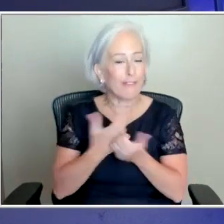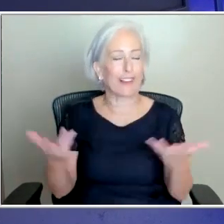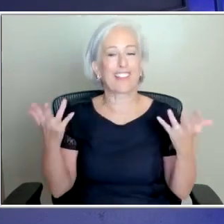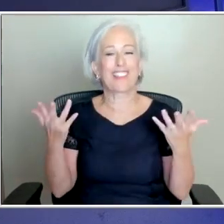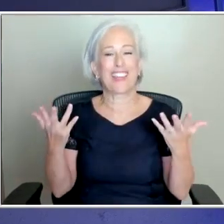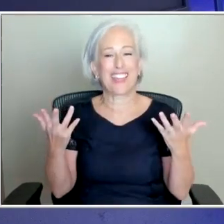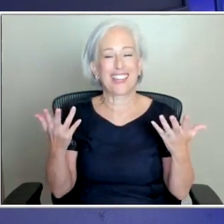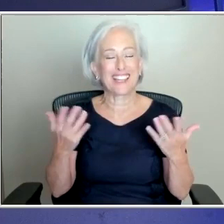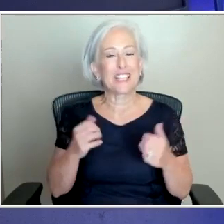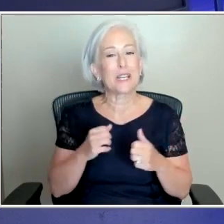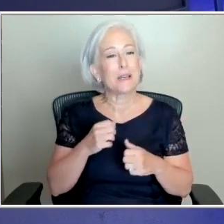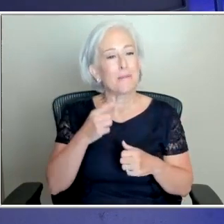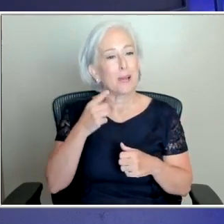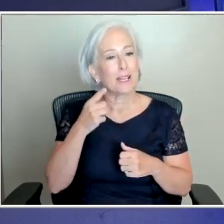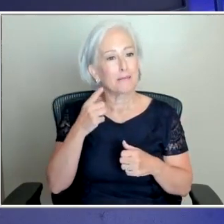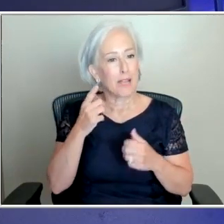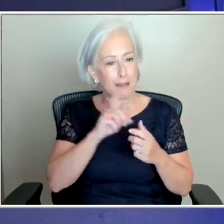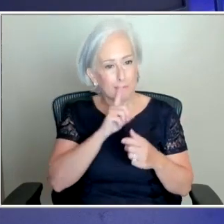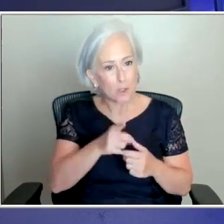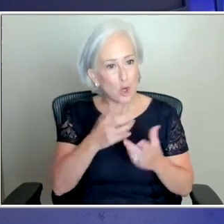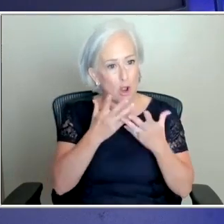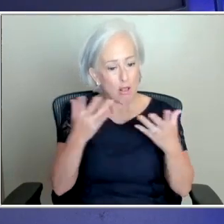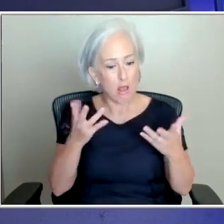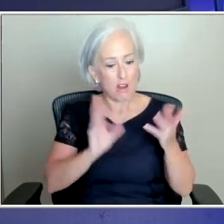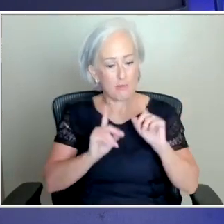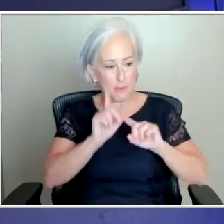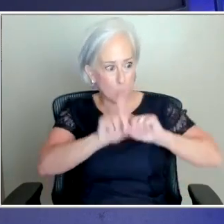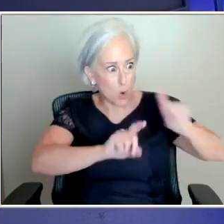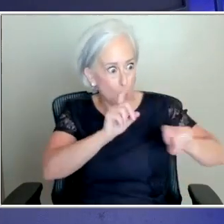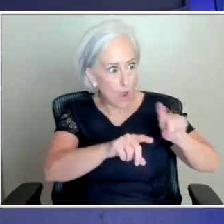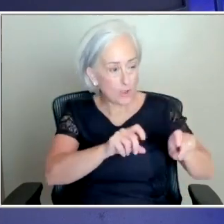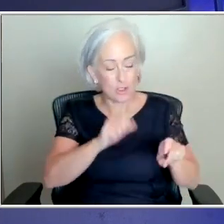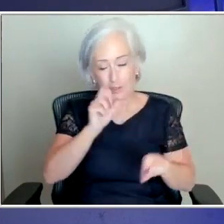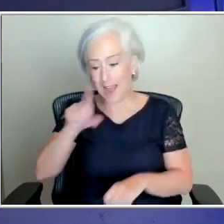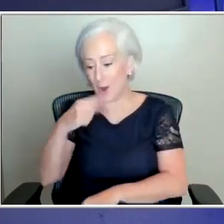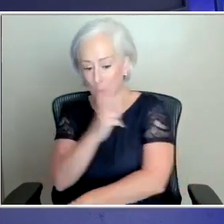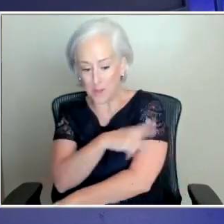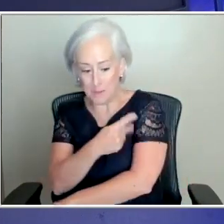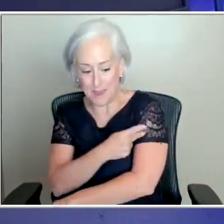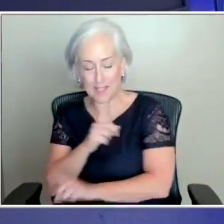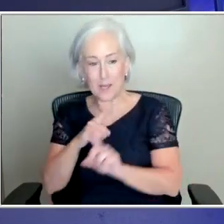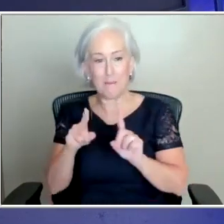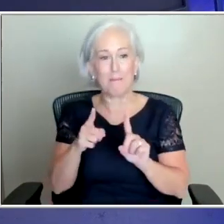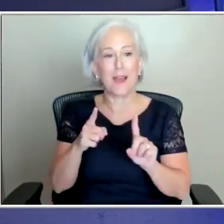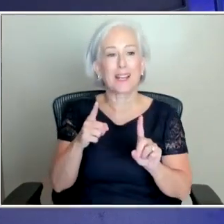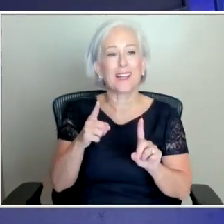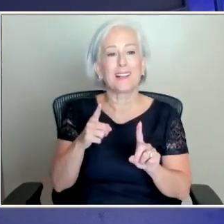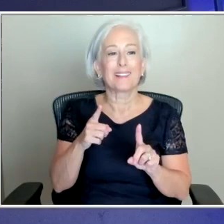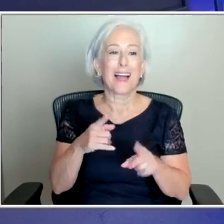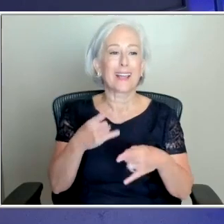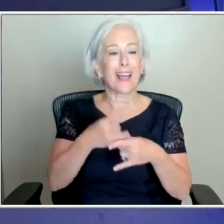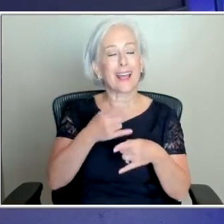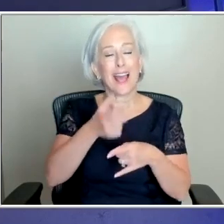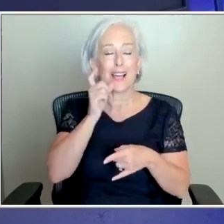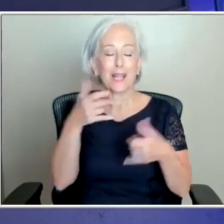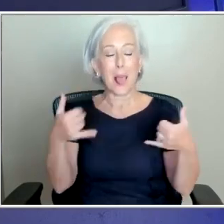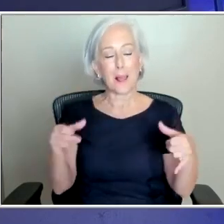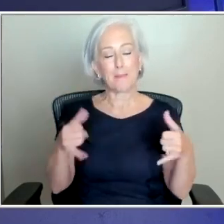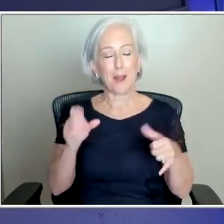you must get a lot of questions from people, not just your patients, but people out at the cocktail party asking you all sorts of questions.